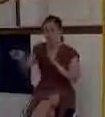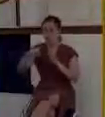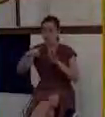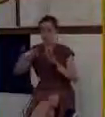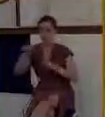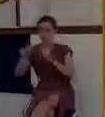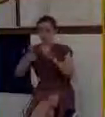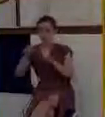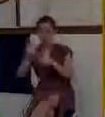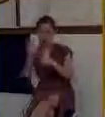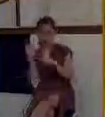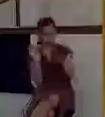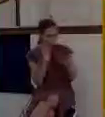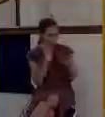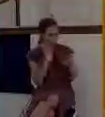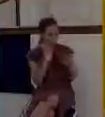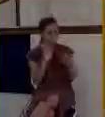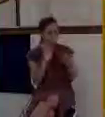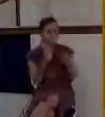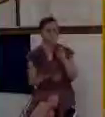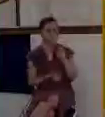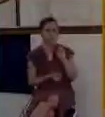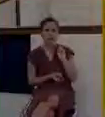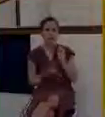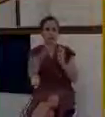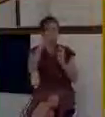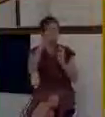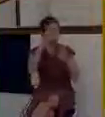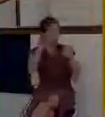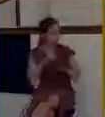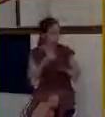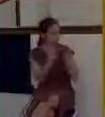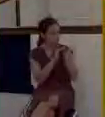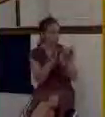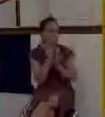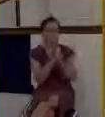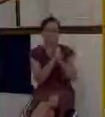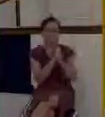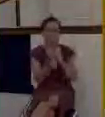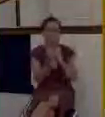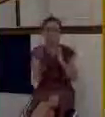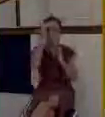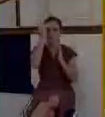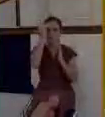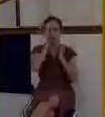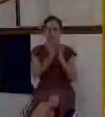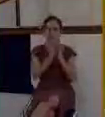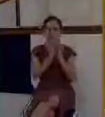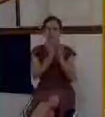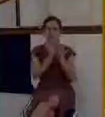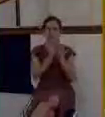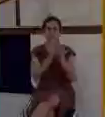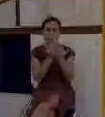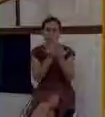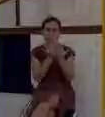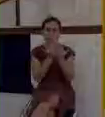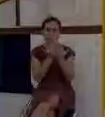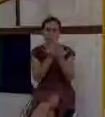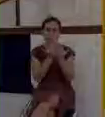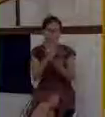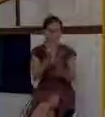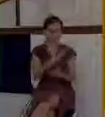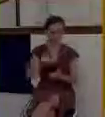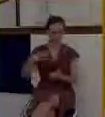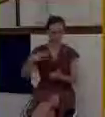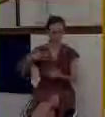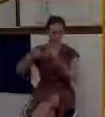that Jesus was so skillful with the Scripture, and his whole argument was based on that one verb that proves